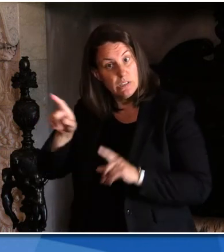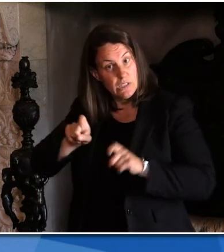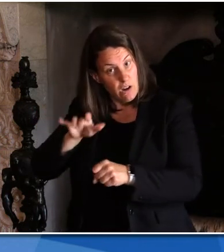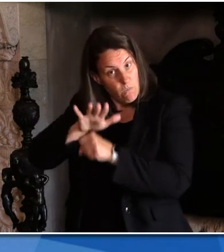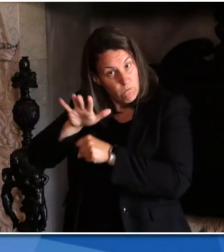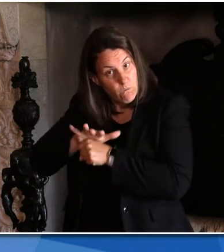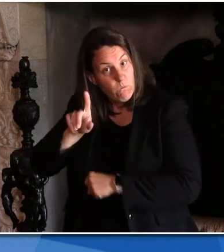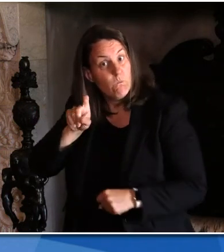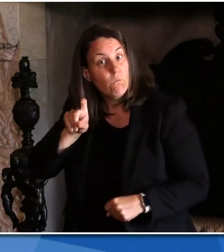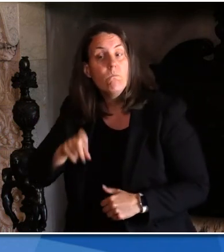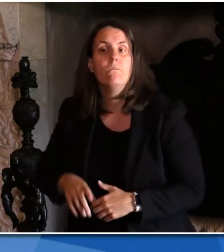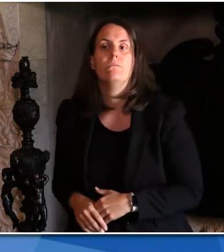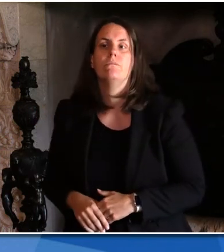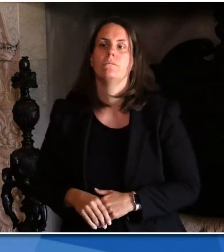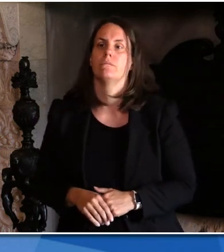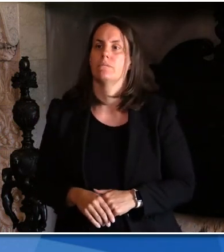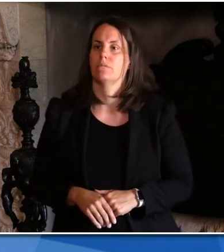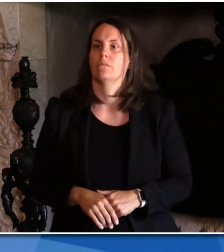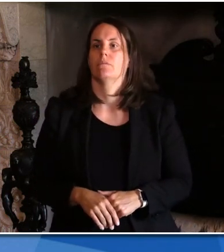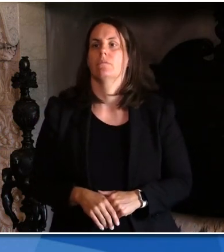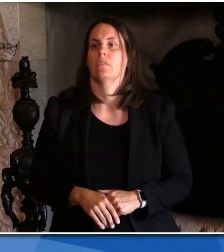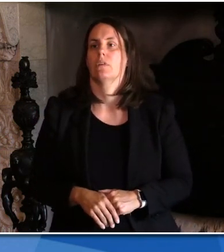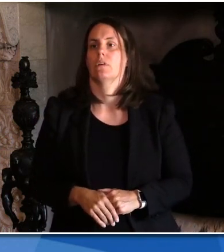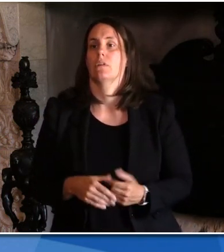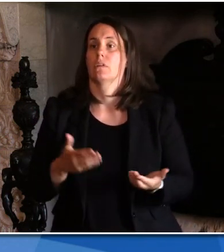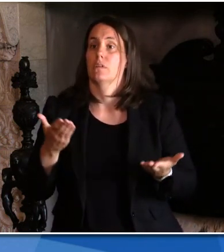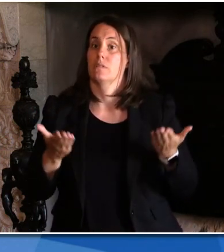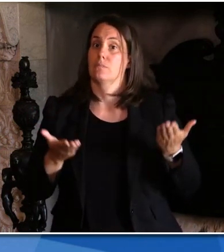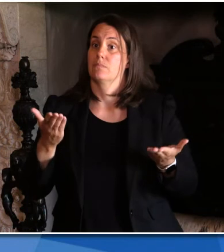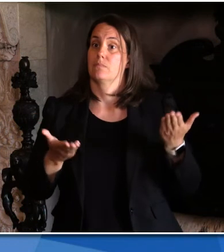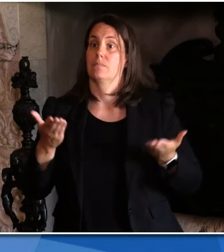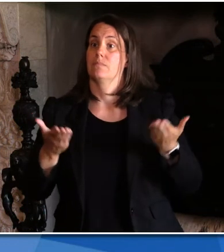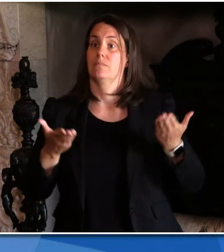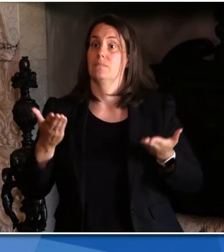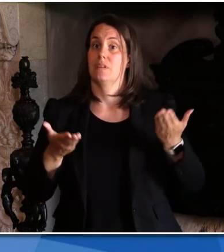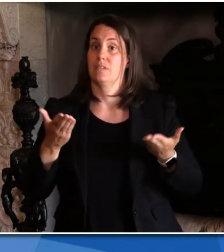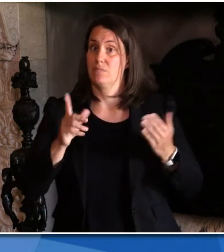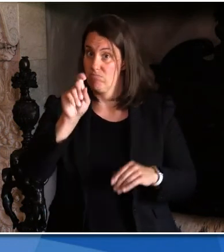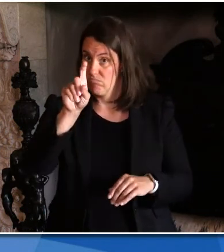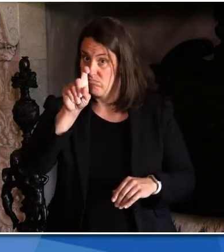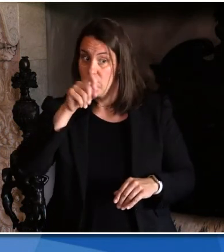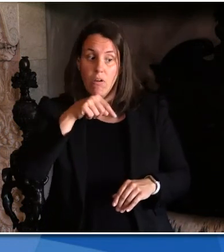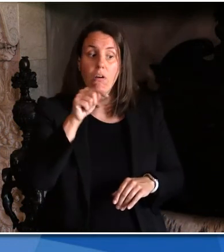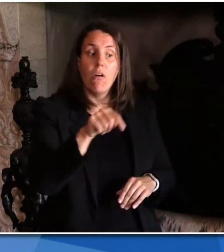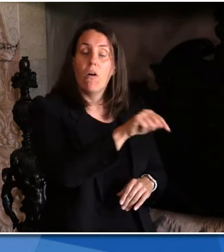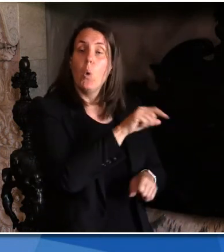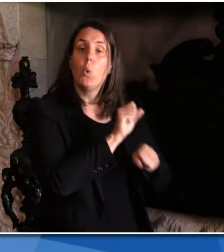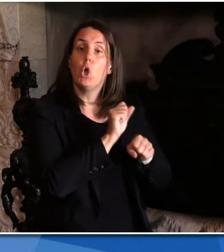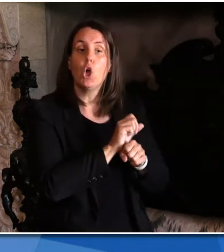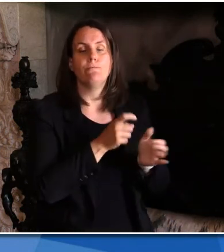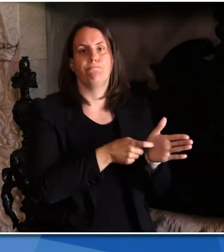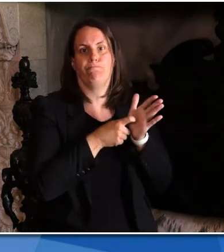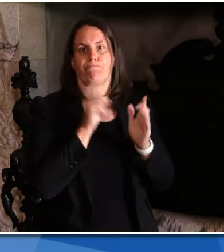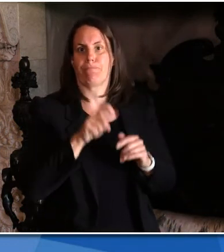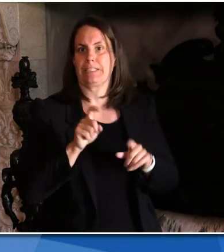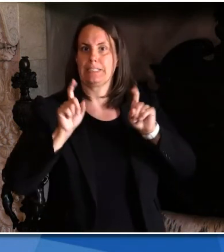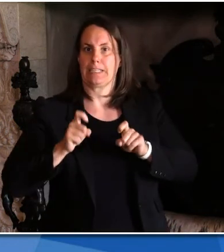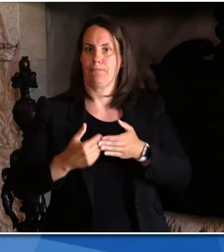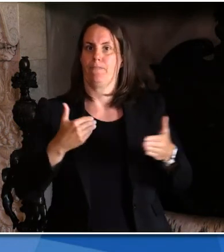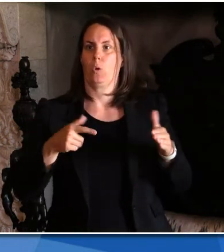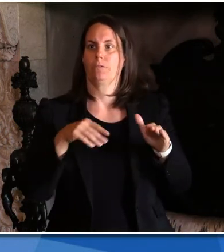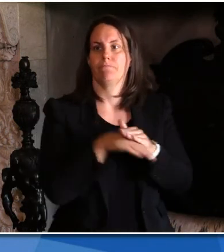more testing occurring at workplaces. For instance, it sounds like there's going to be a lot of testing going on just at UW-Madison in